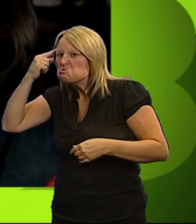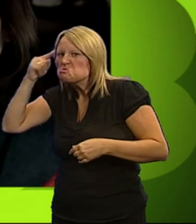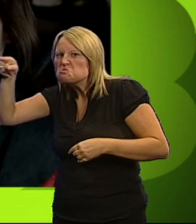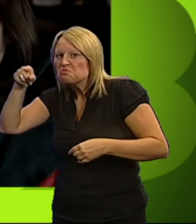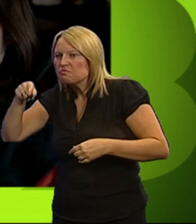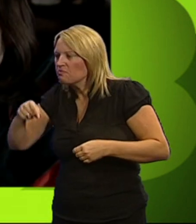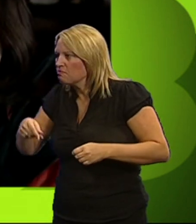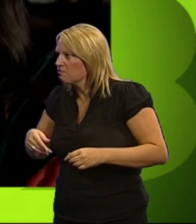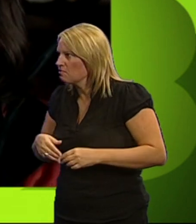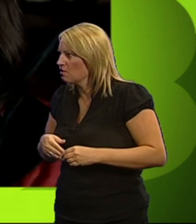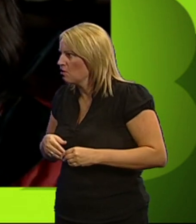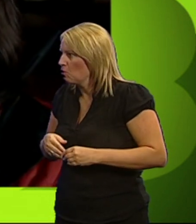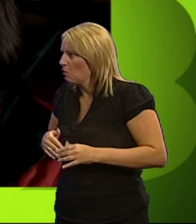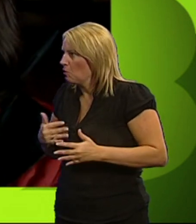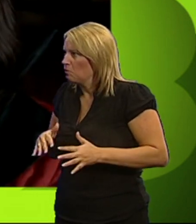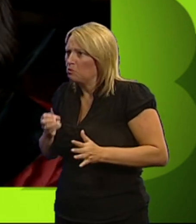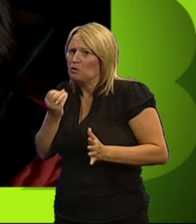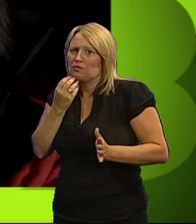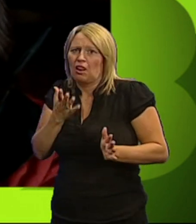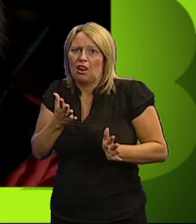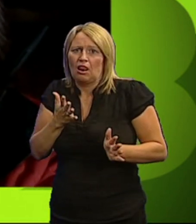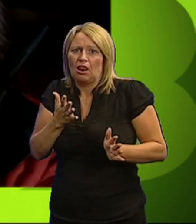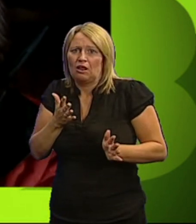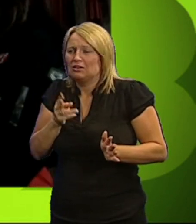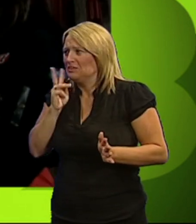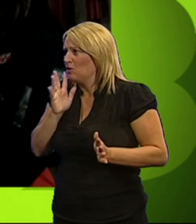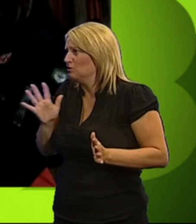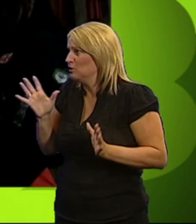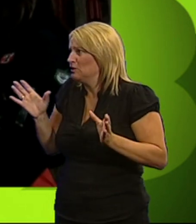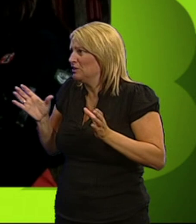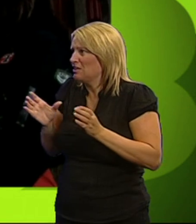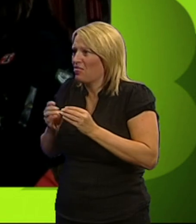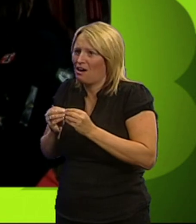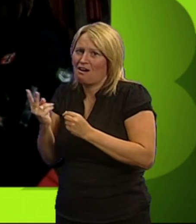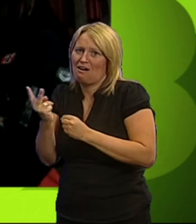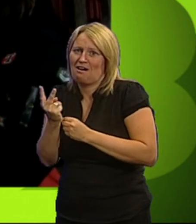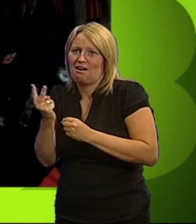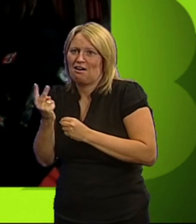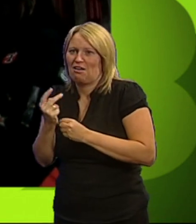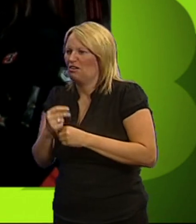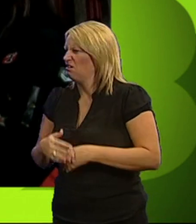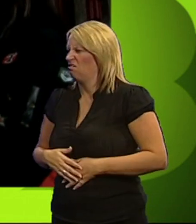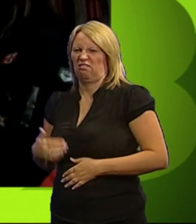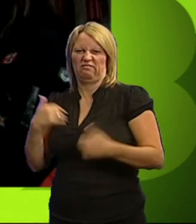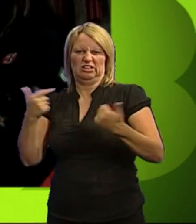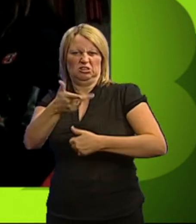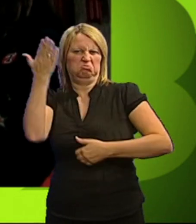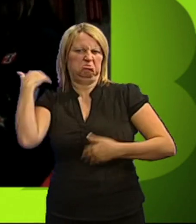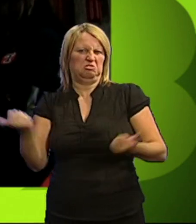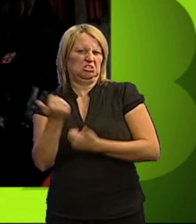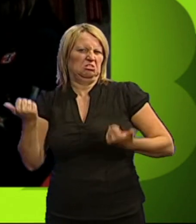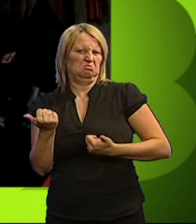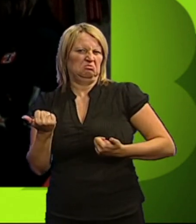psycho. Wow, that's beautiful. Just seeing the two of you back together. I am so over